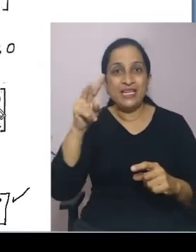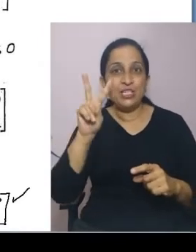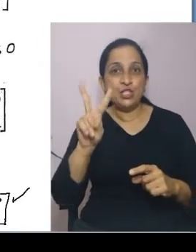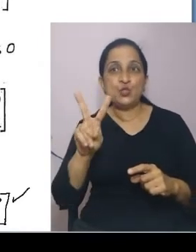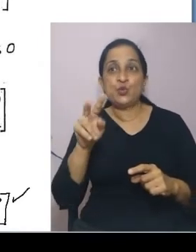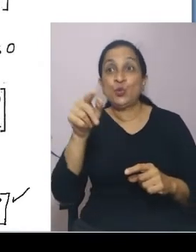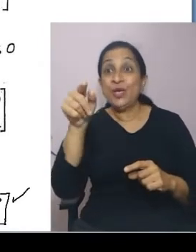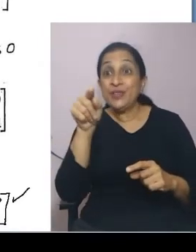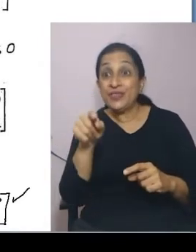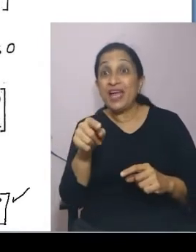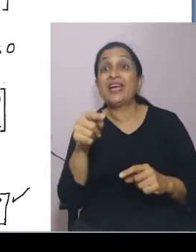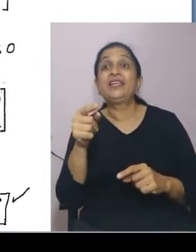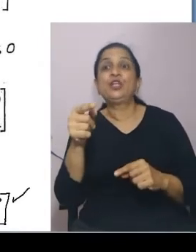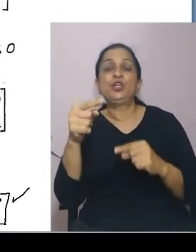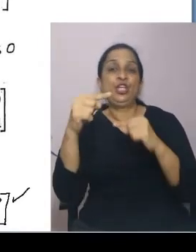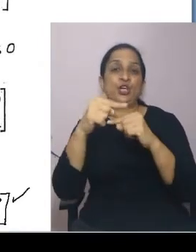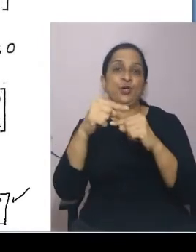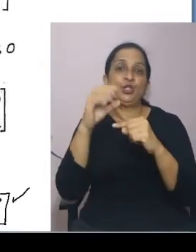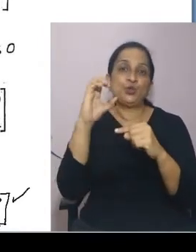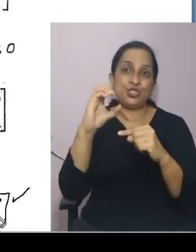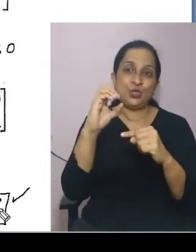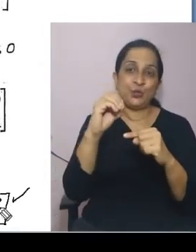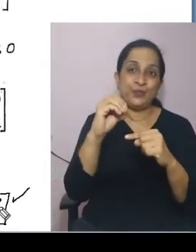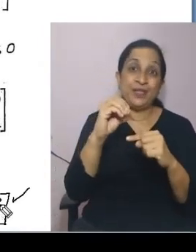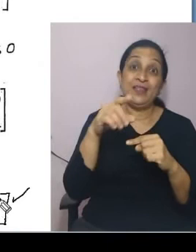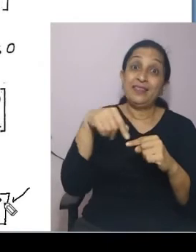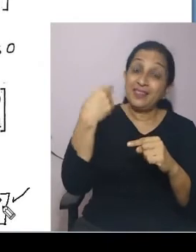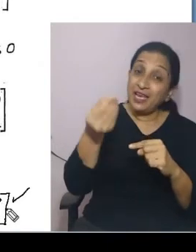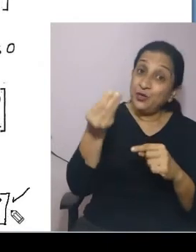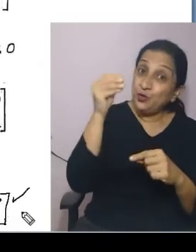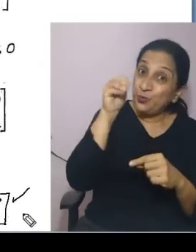to put those values and prove that,